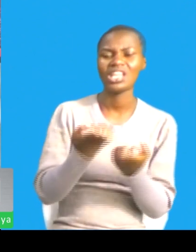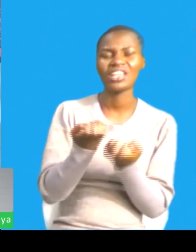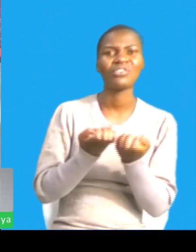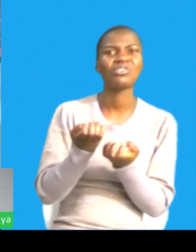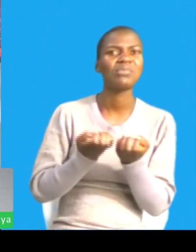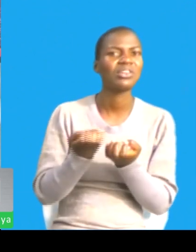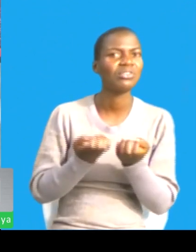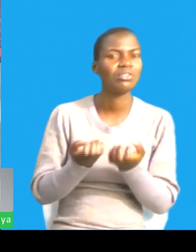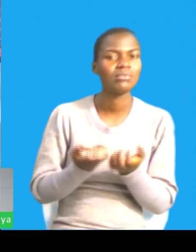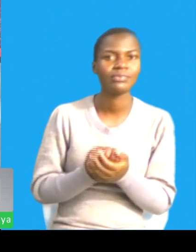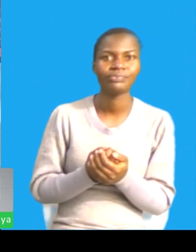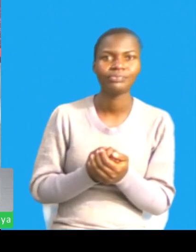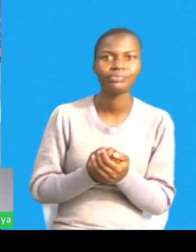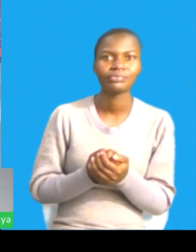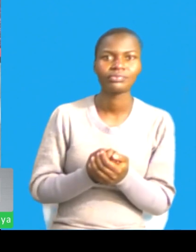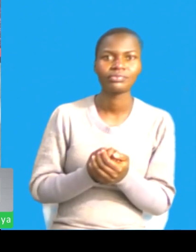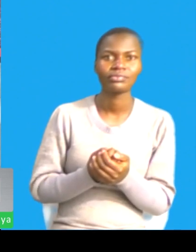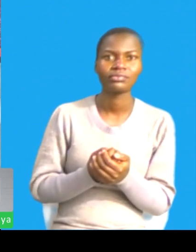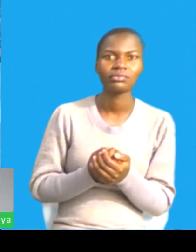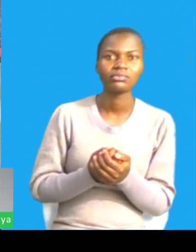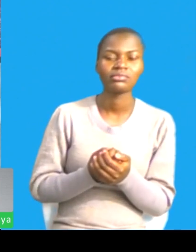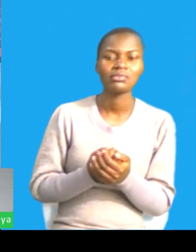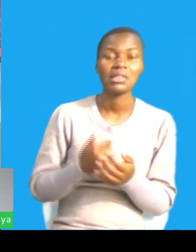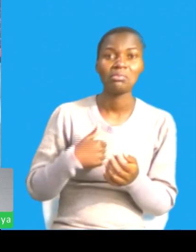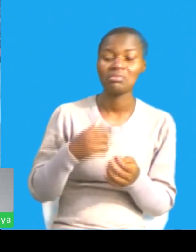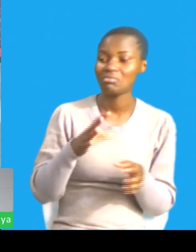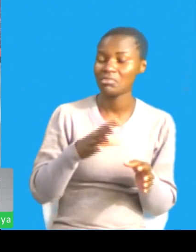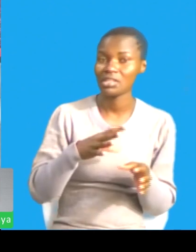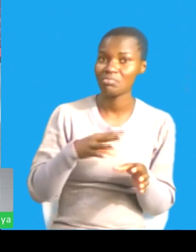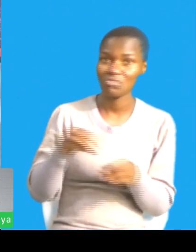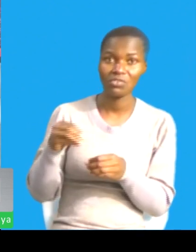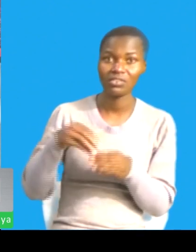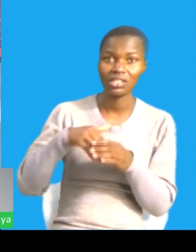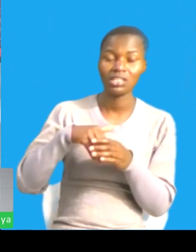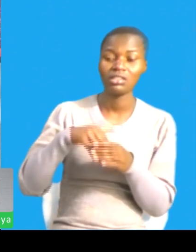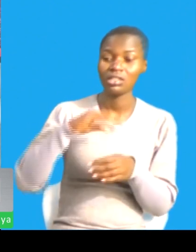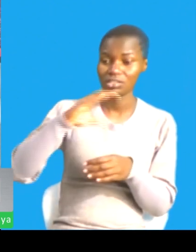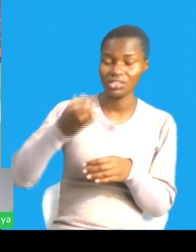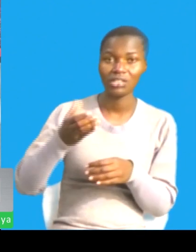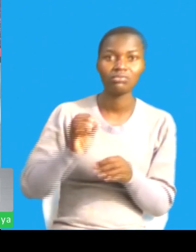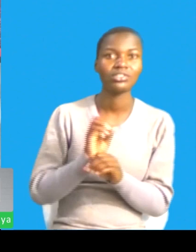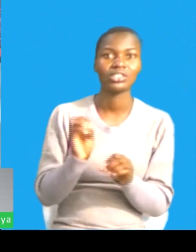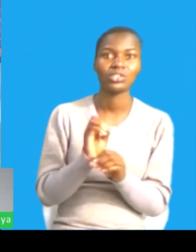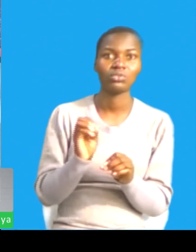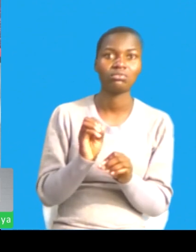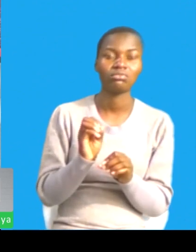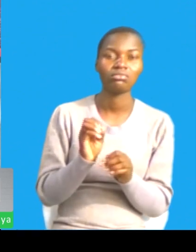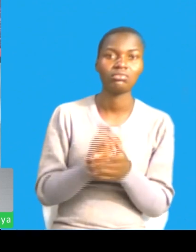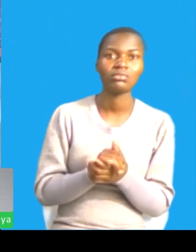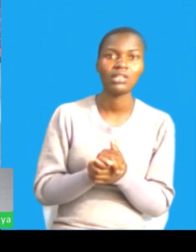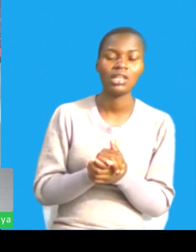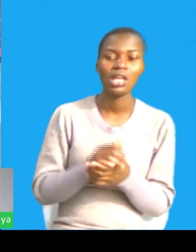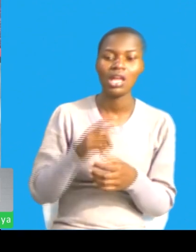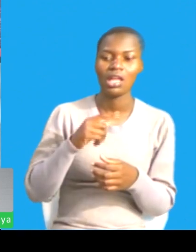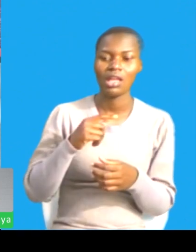We need to move on. I could not move in town that day. Yes, nobody would have moved in town. Yes. Kuna mtu amesema